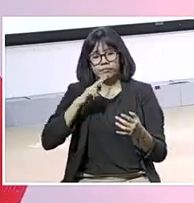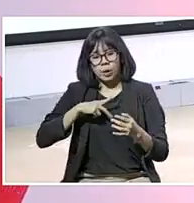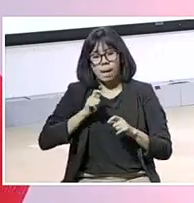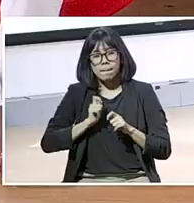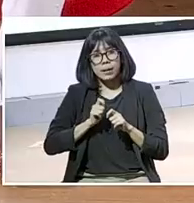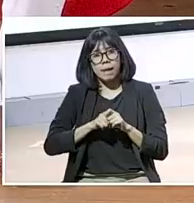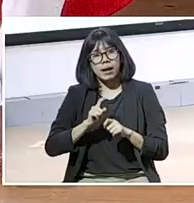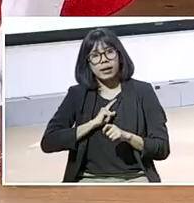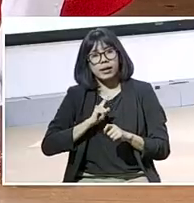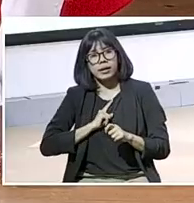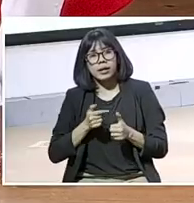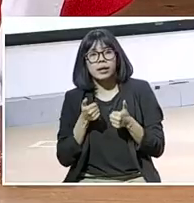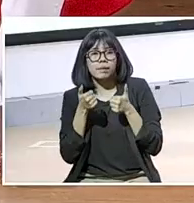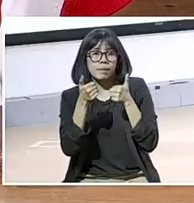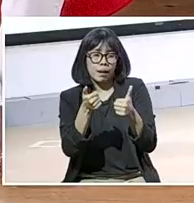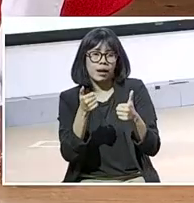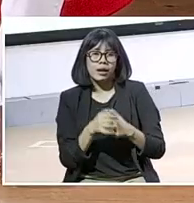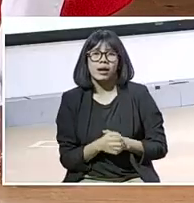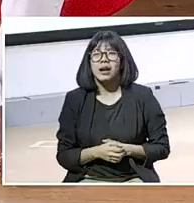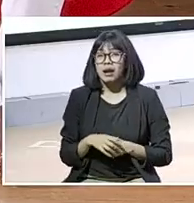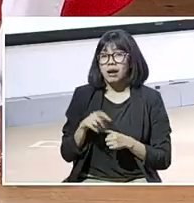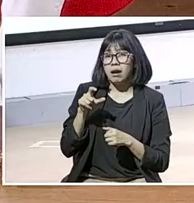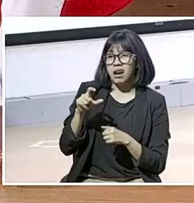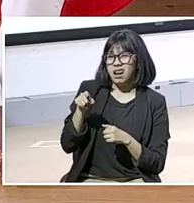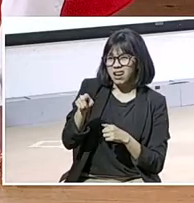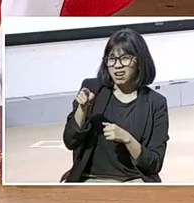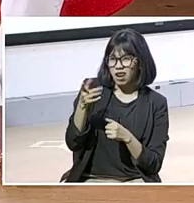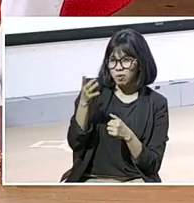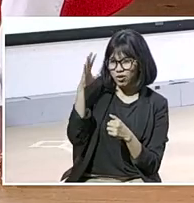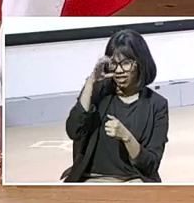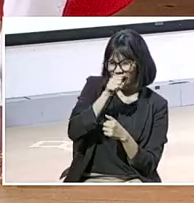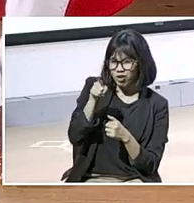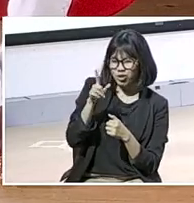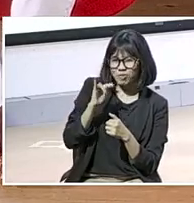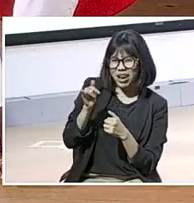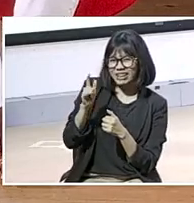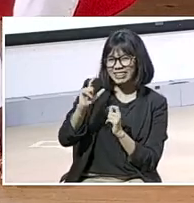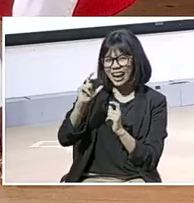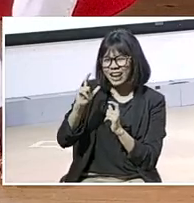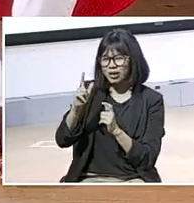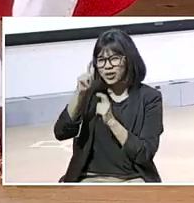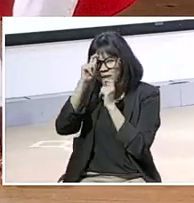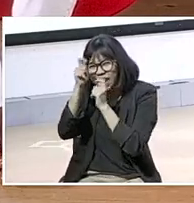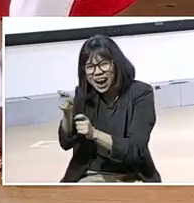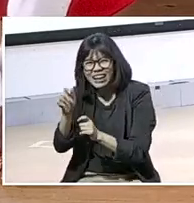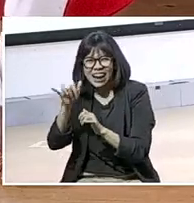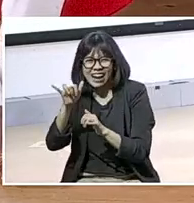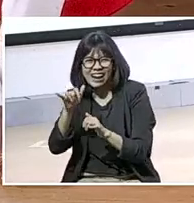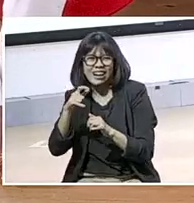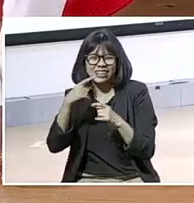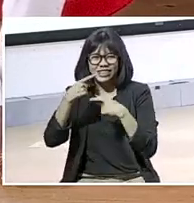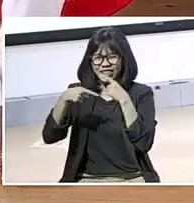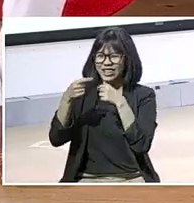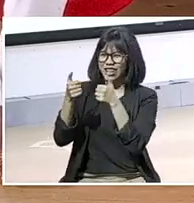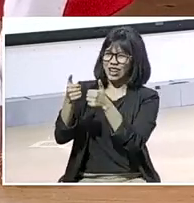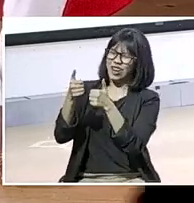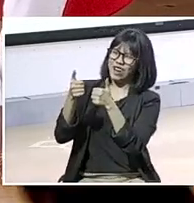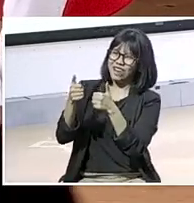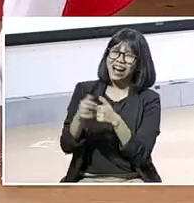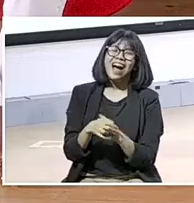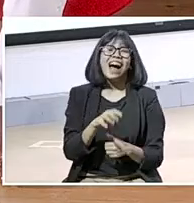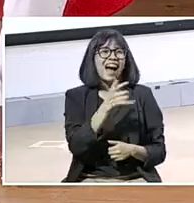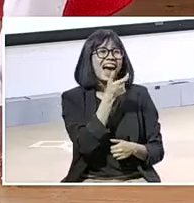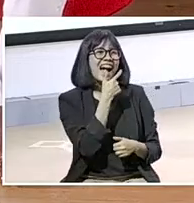You keep telling them that I'm annoying you, though. Now you're you've been annoying me for 10 days. So that's a different story. Okay, I think we still